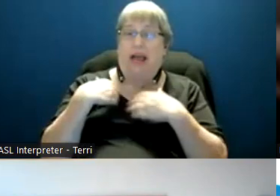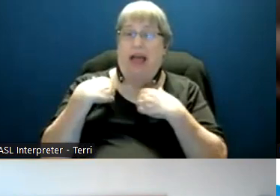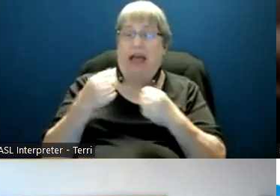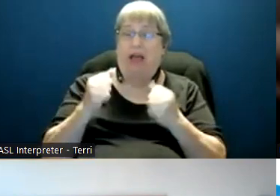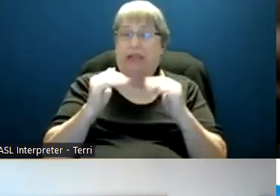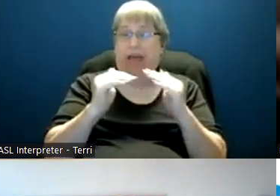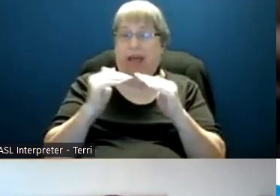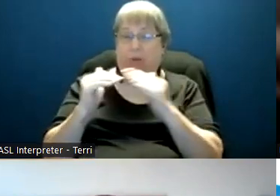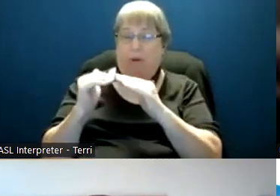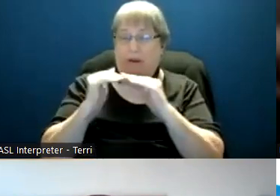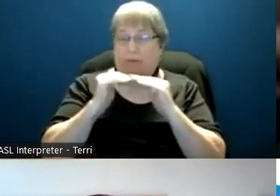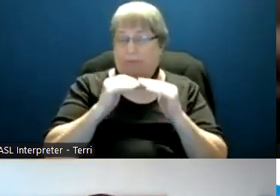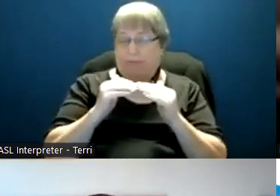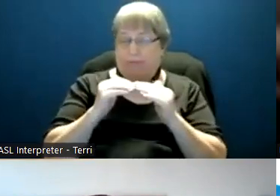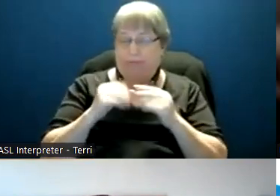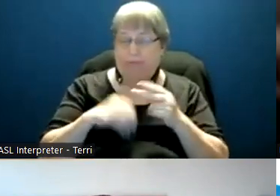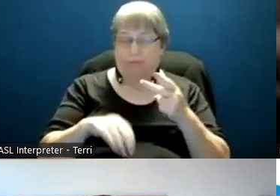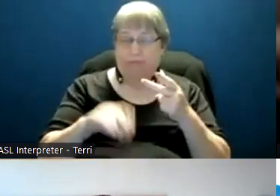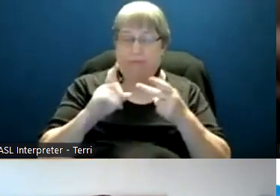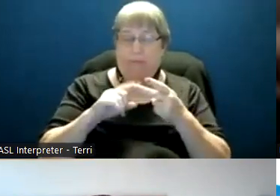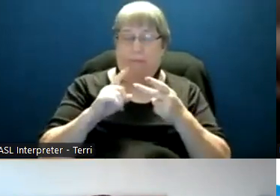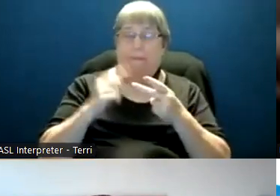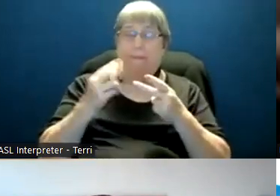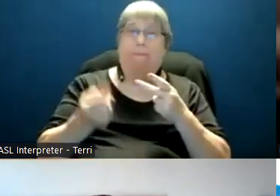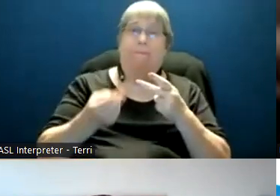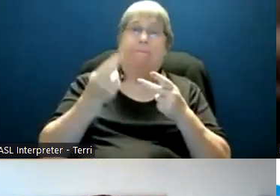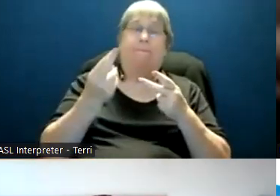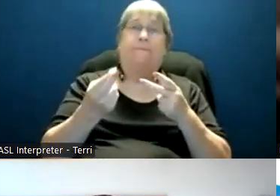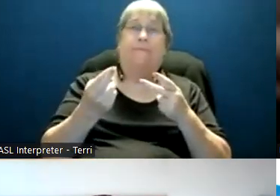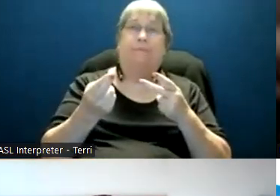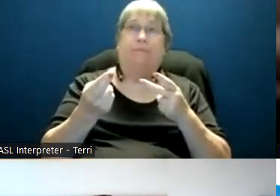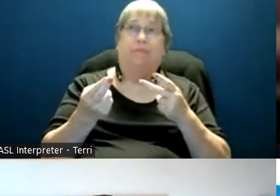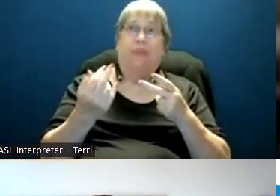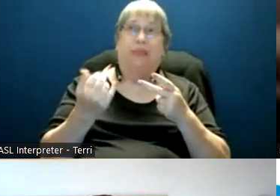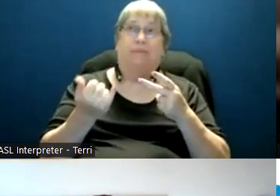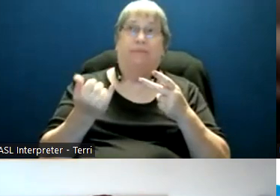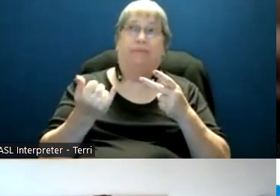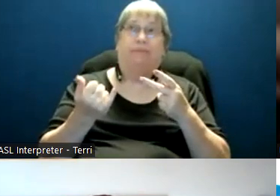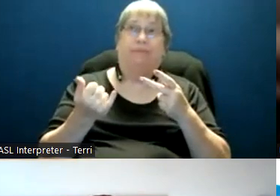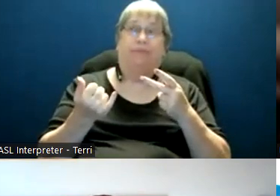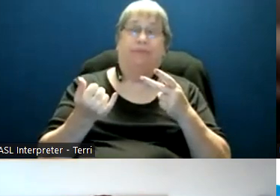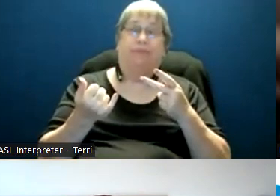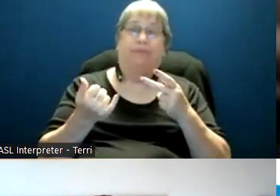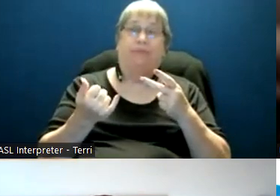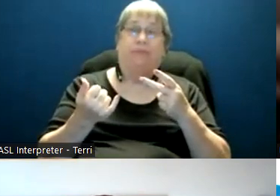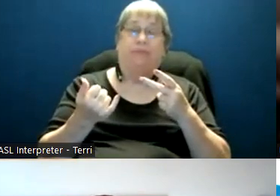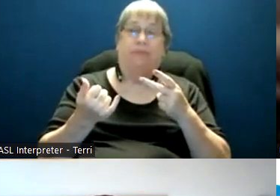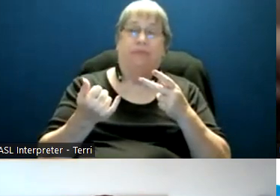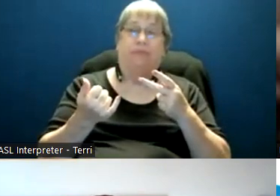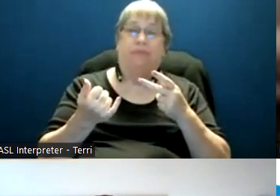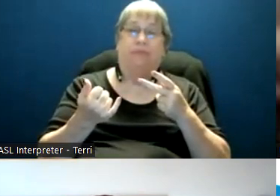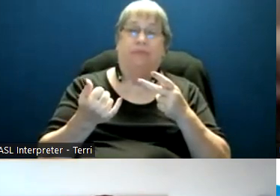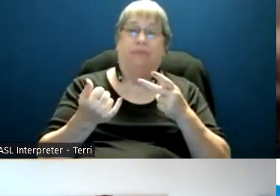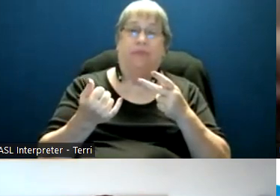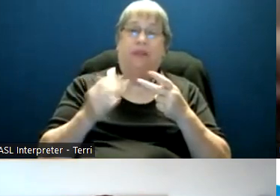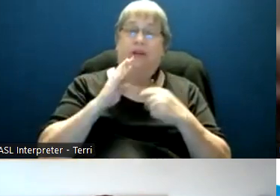second recommendation our group focused on discussing today was around